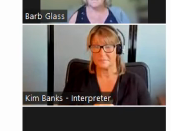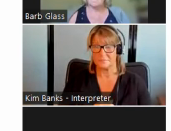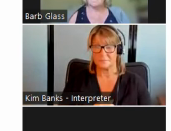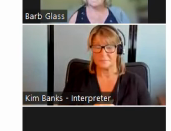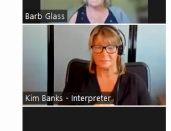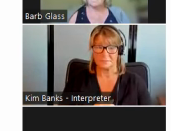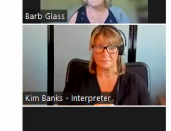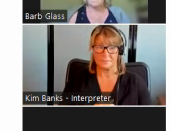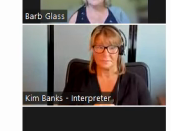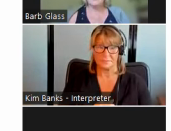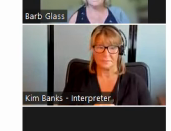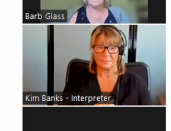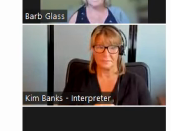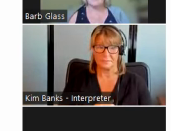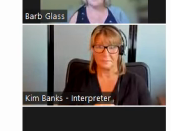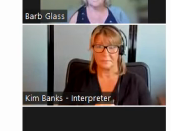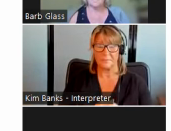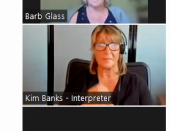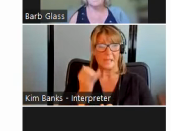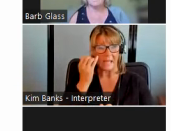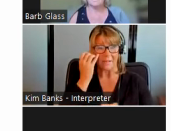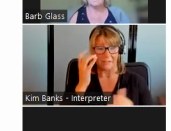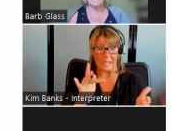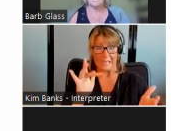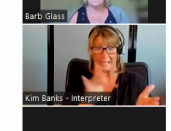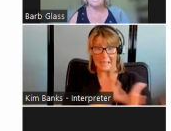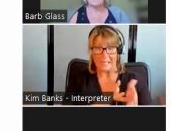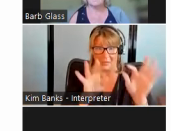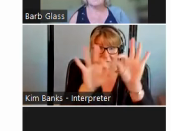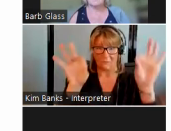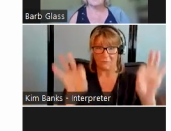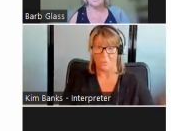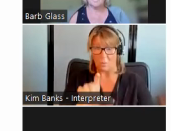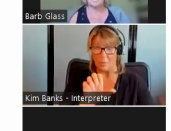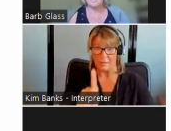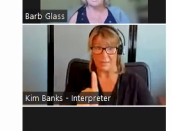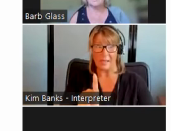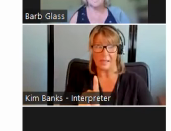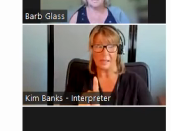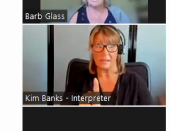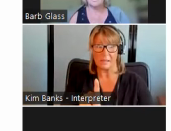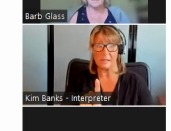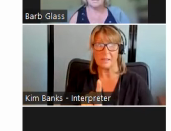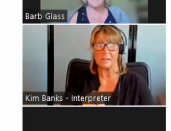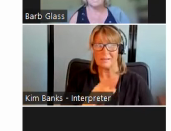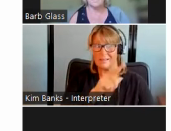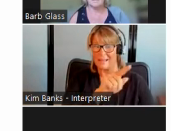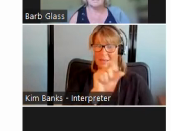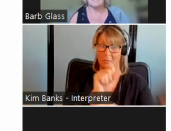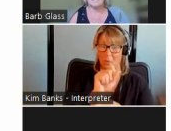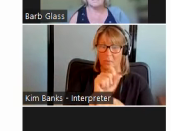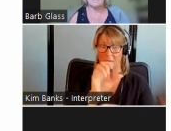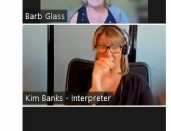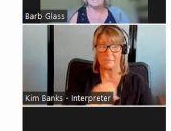is that if you do click on that forms link on the Employment Ontario Partners Gateway